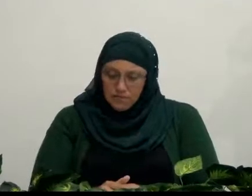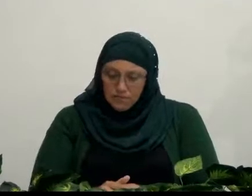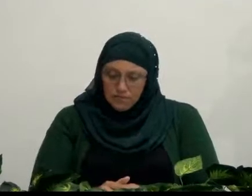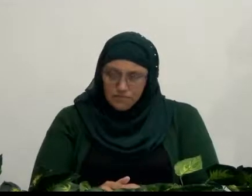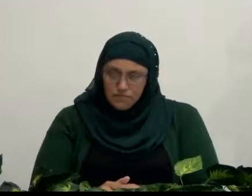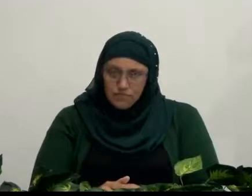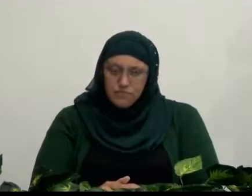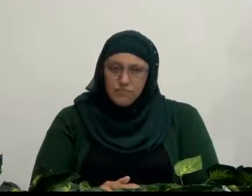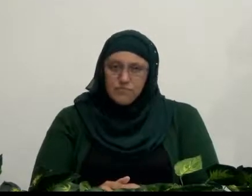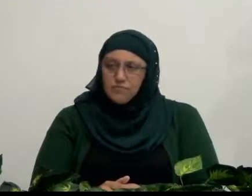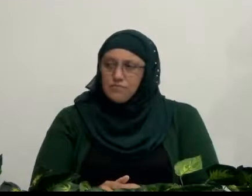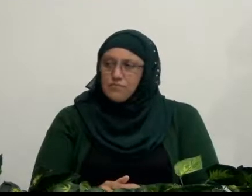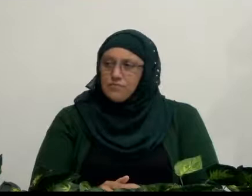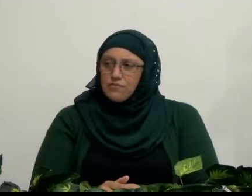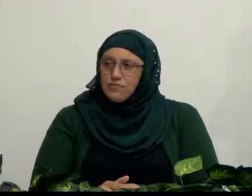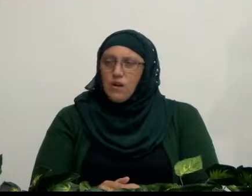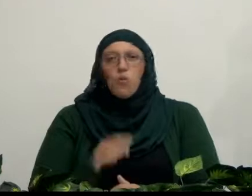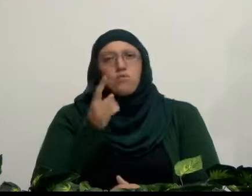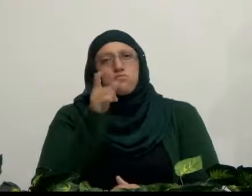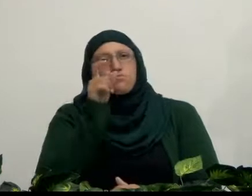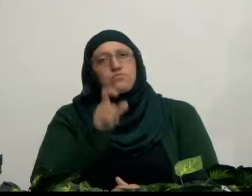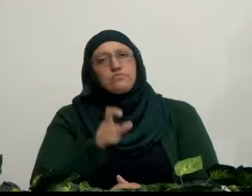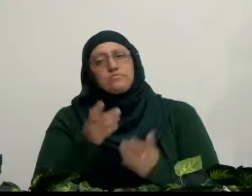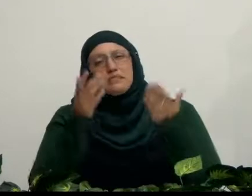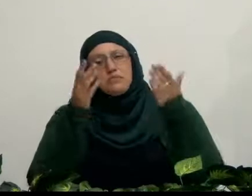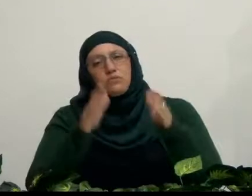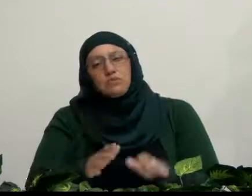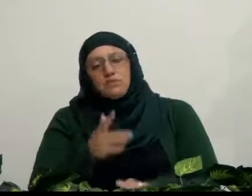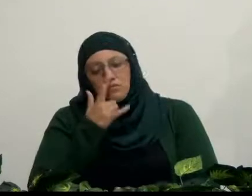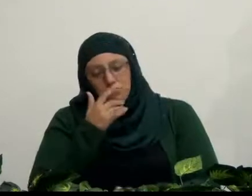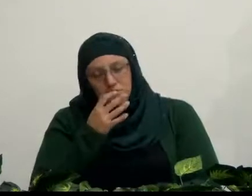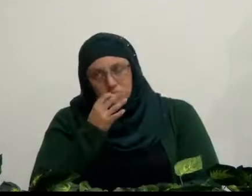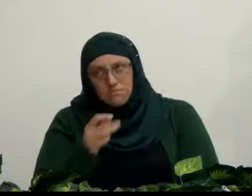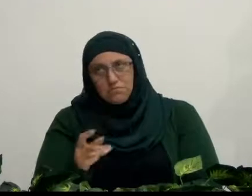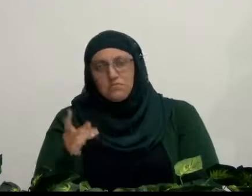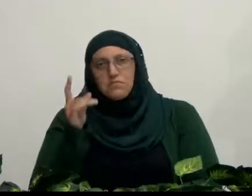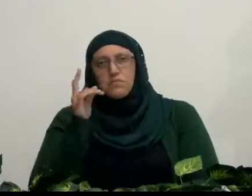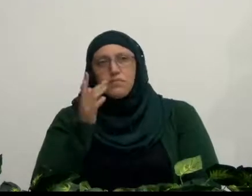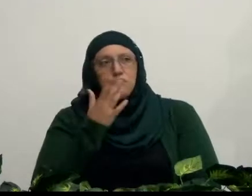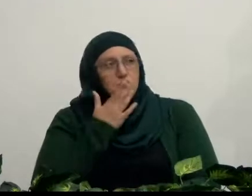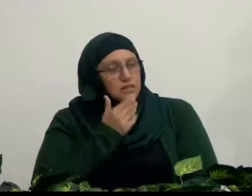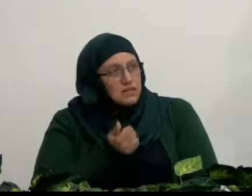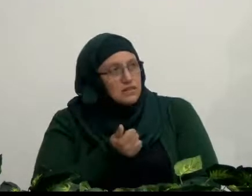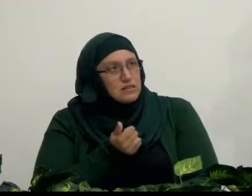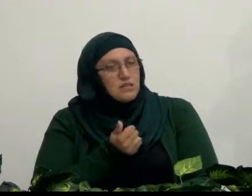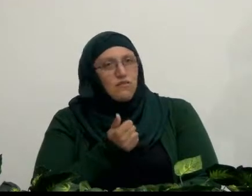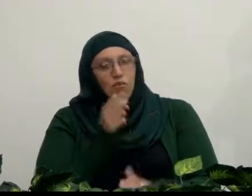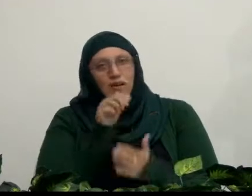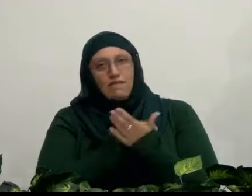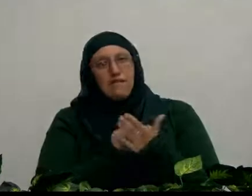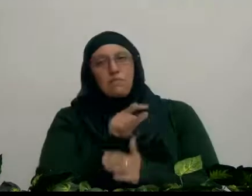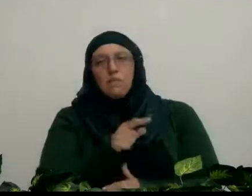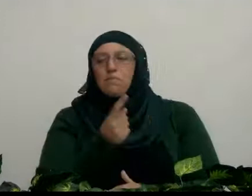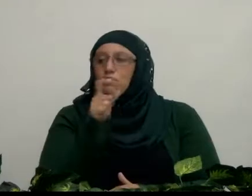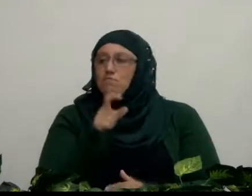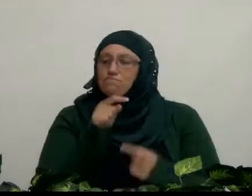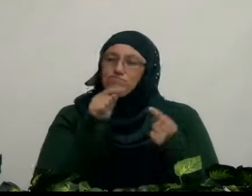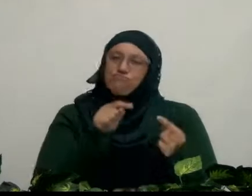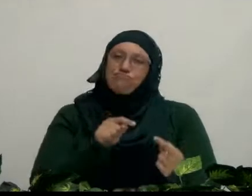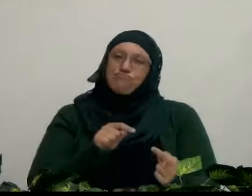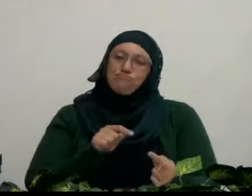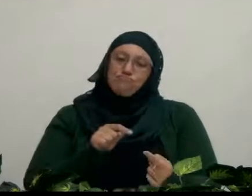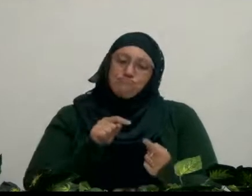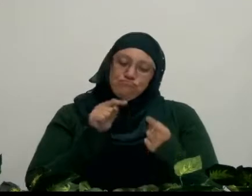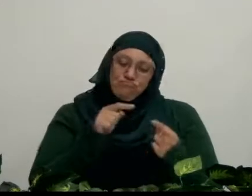Yasser Zughaib, passed away, rahmatullah alayhi, after combating and fighting